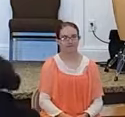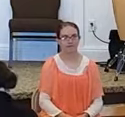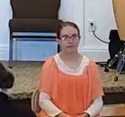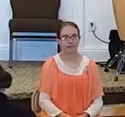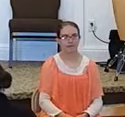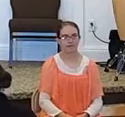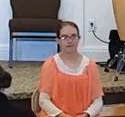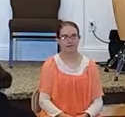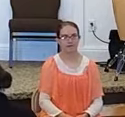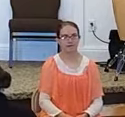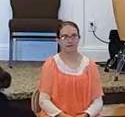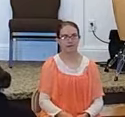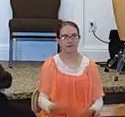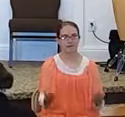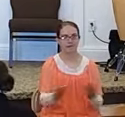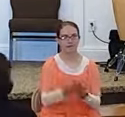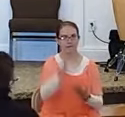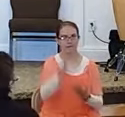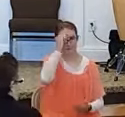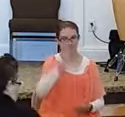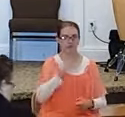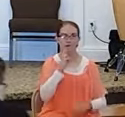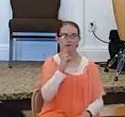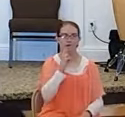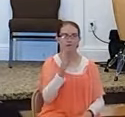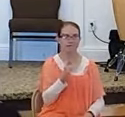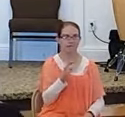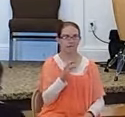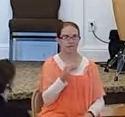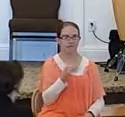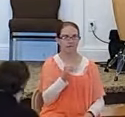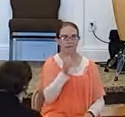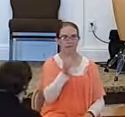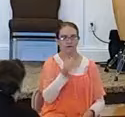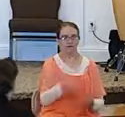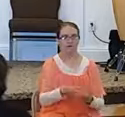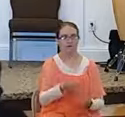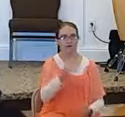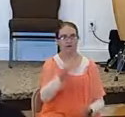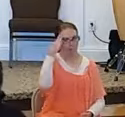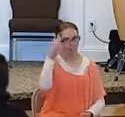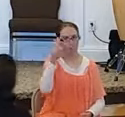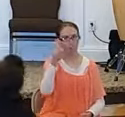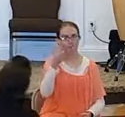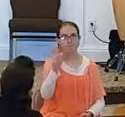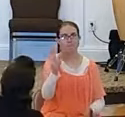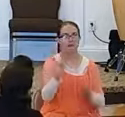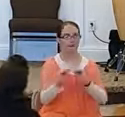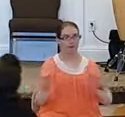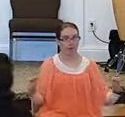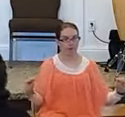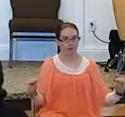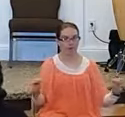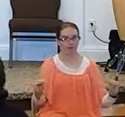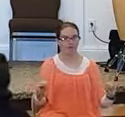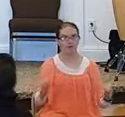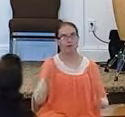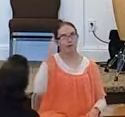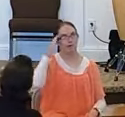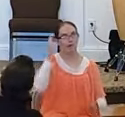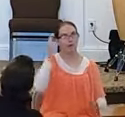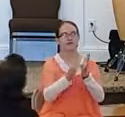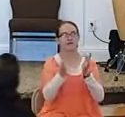So here these guys are. They're ignorant and all, they don't know beans. But they know